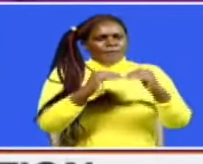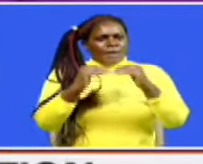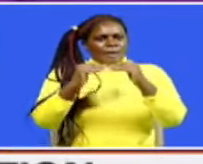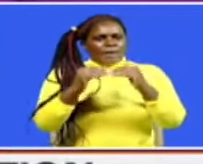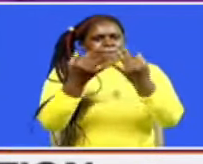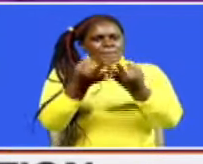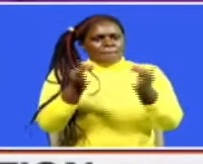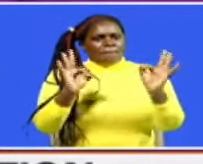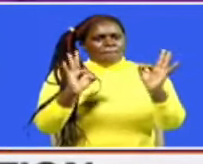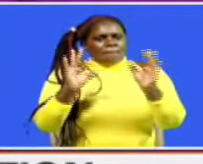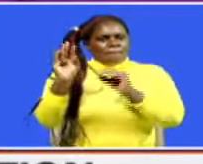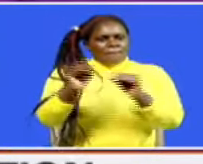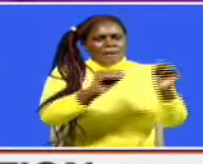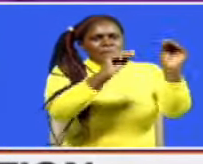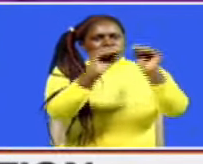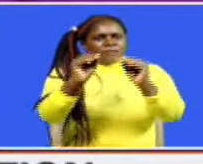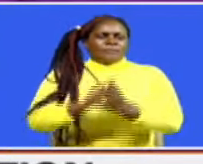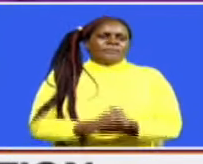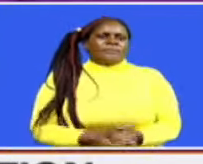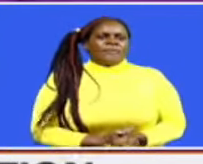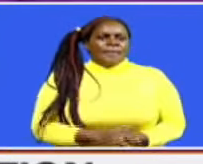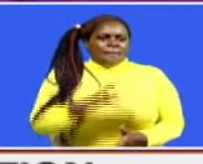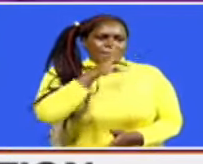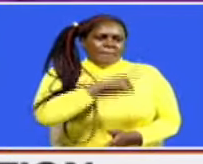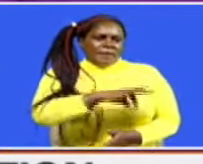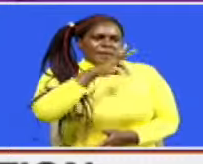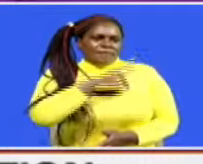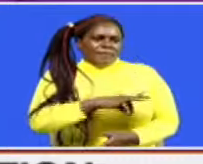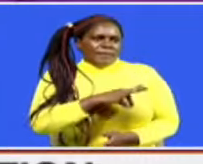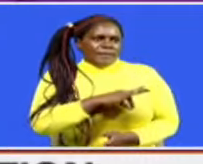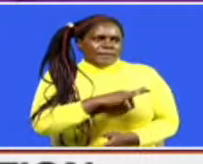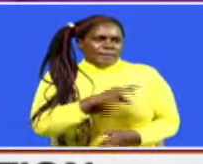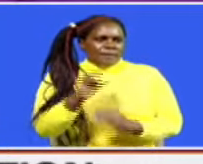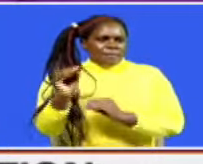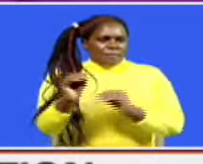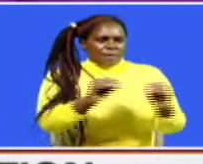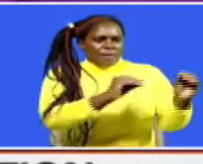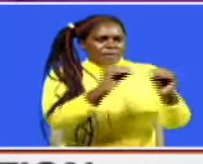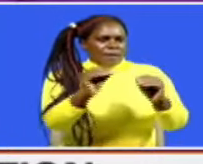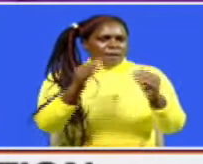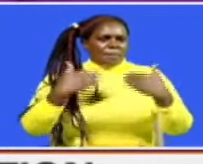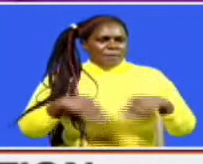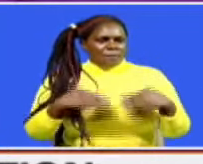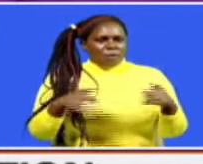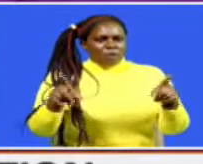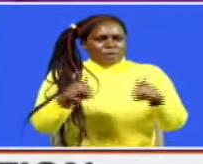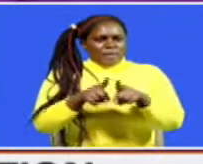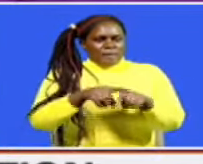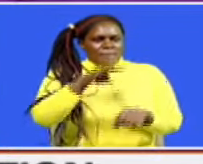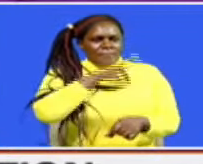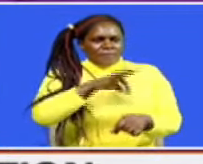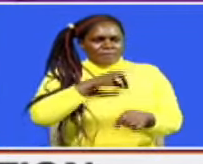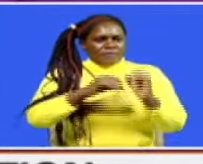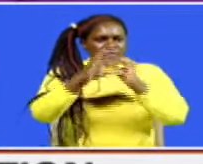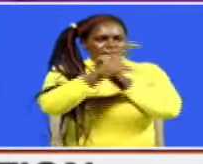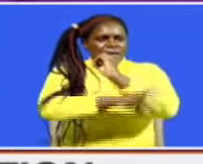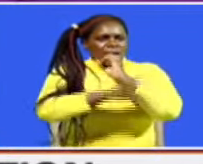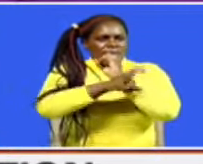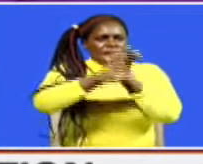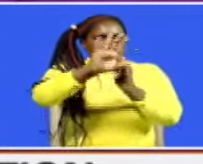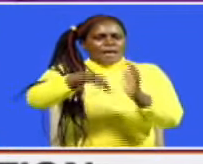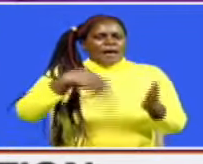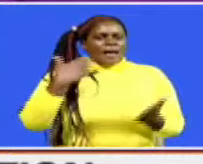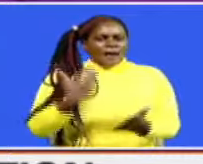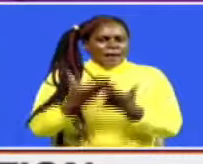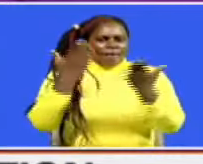labor migration that benefits migrant workers as well as countries of